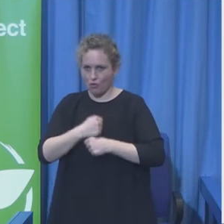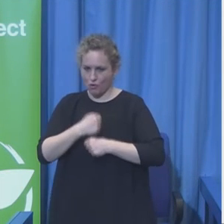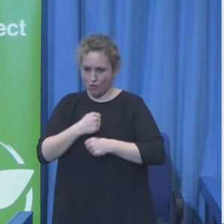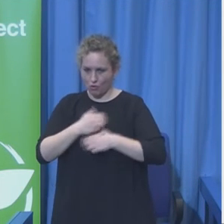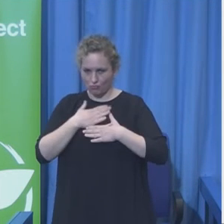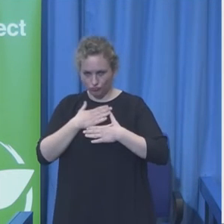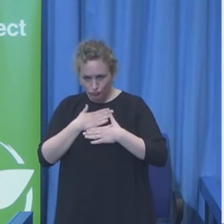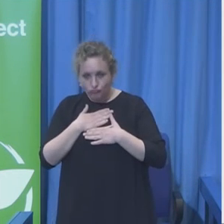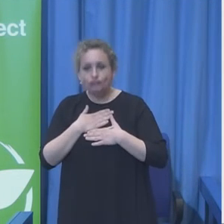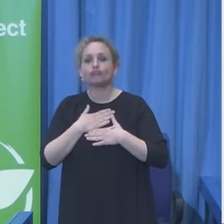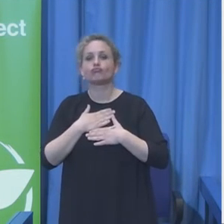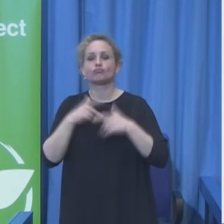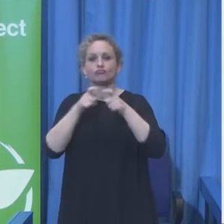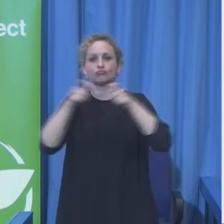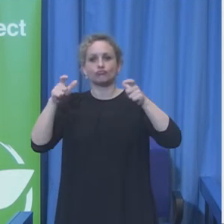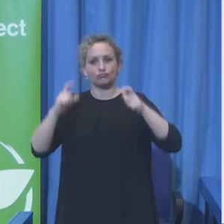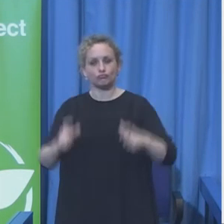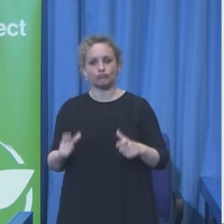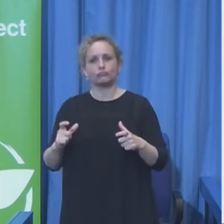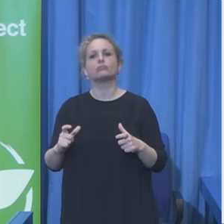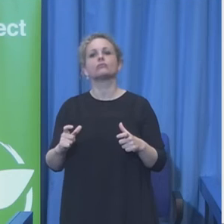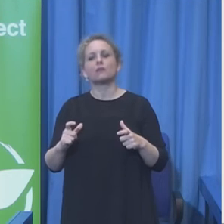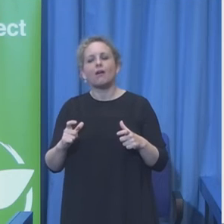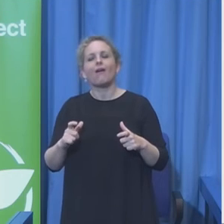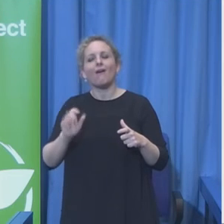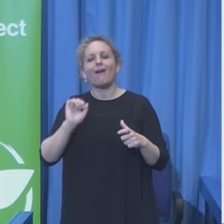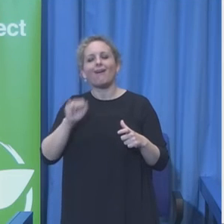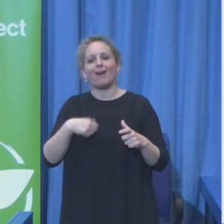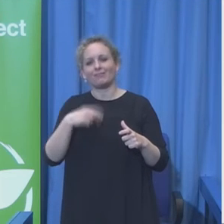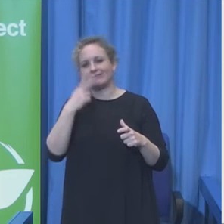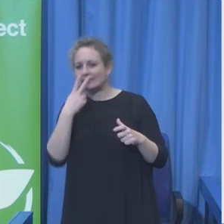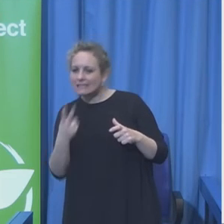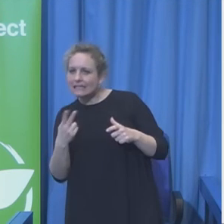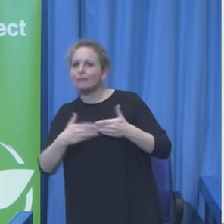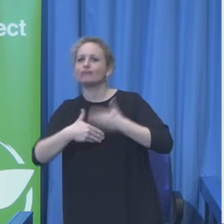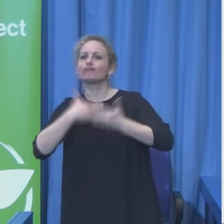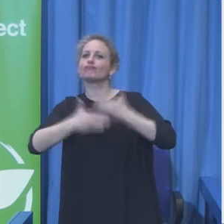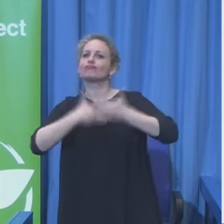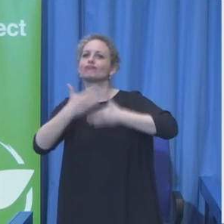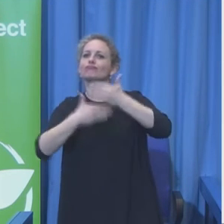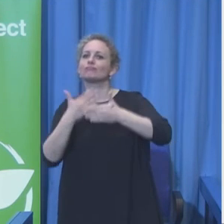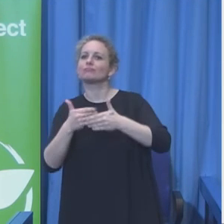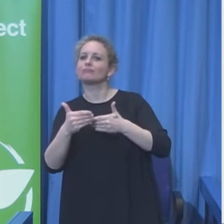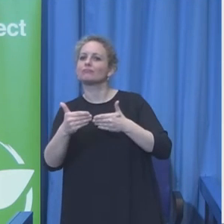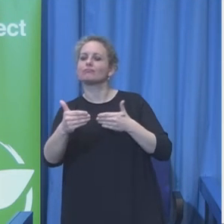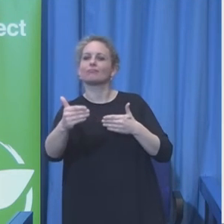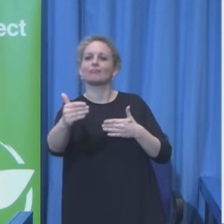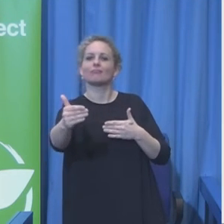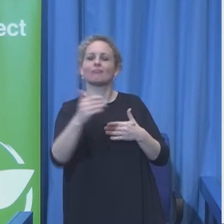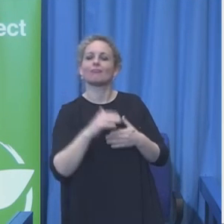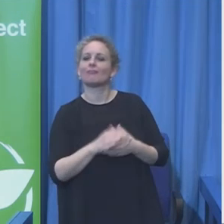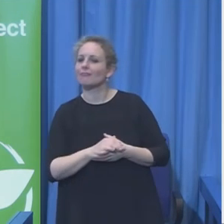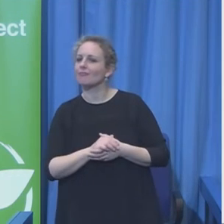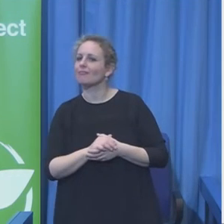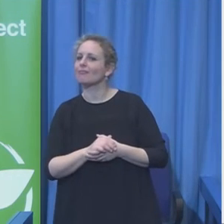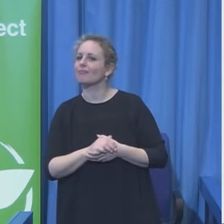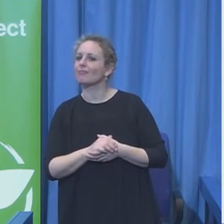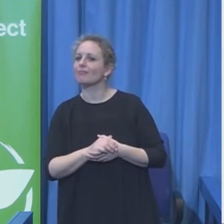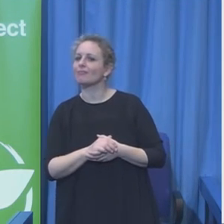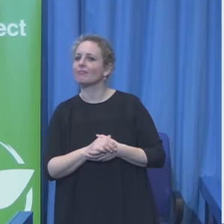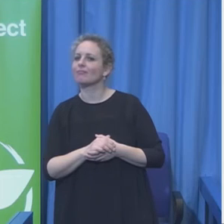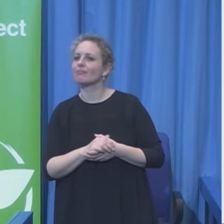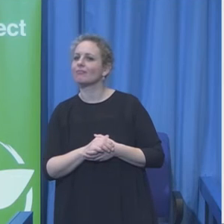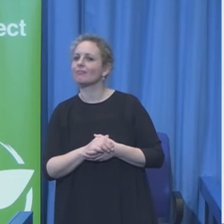we'll see. It's only been a month. It's been a long month for some, but it's been a month.